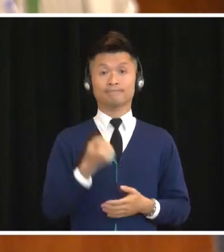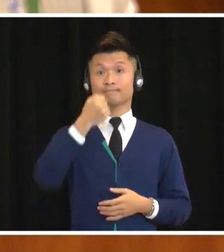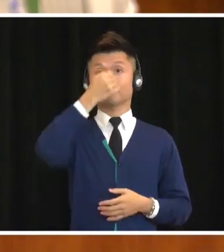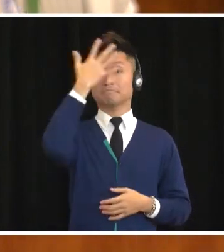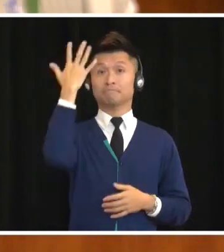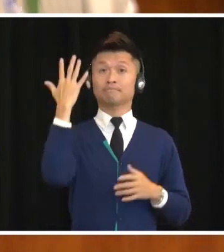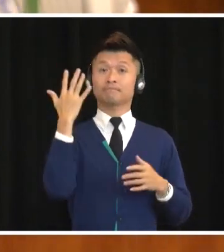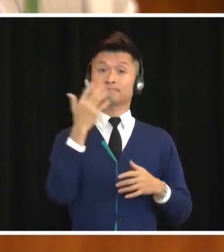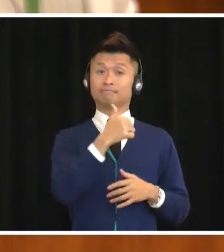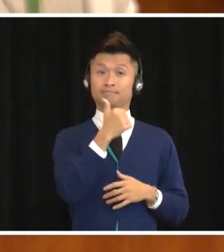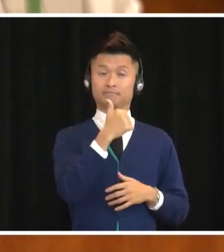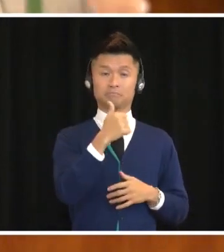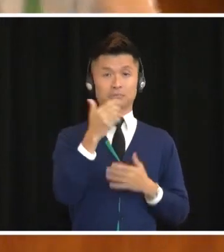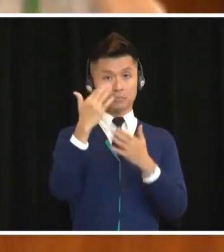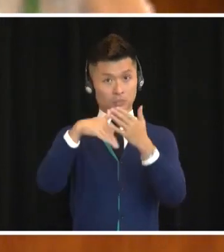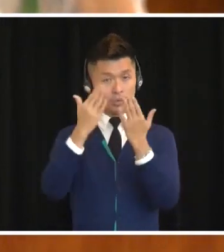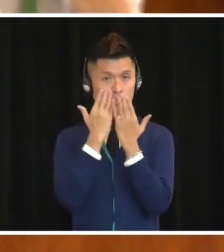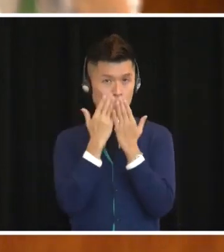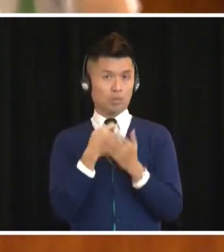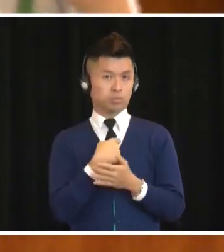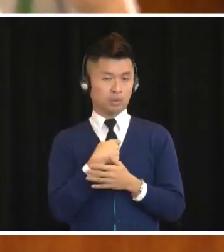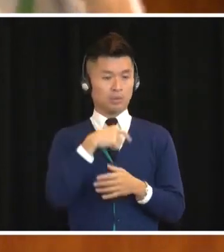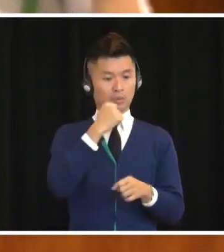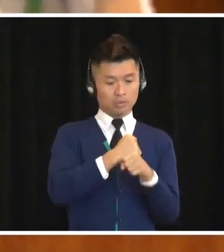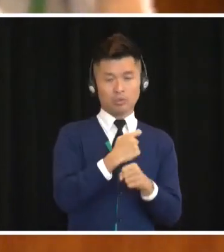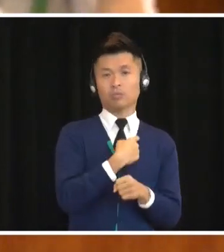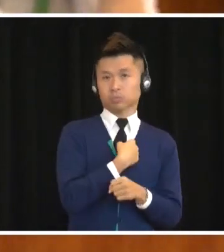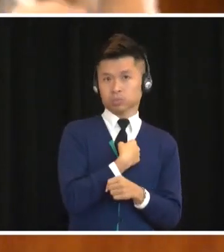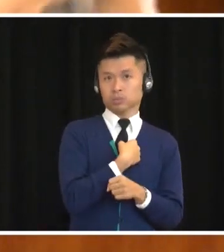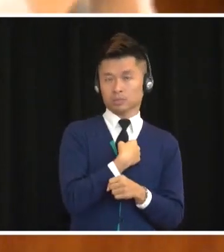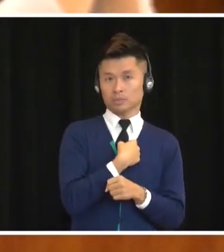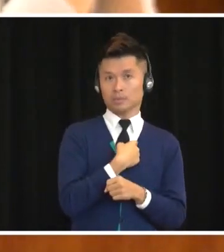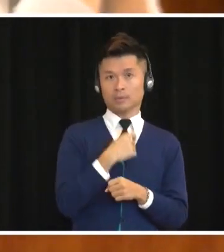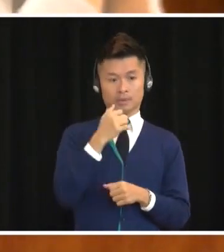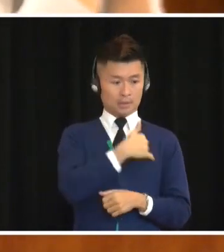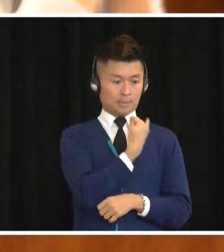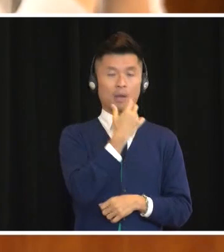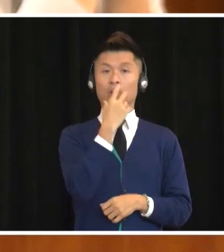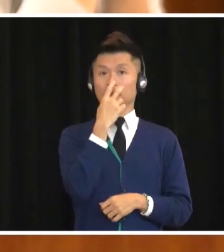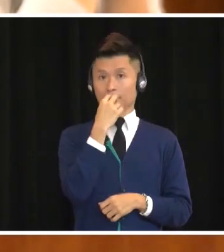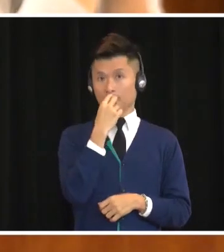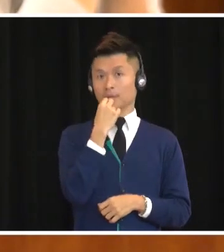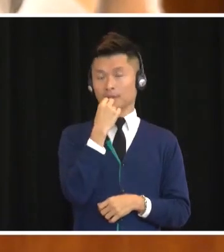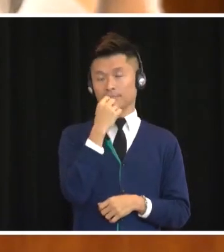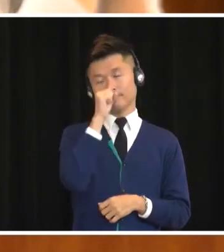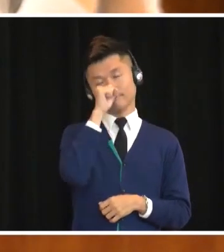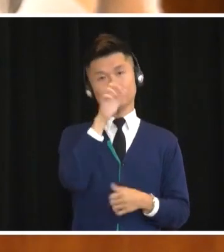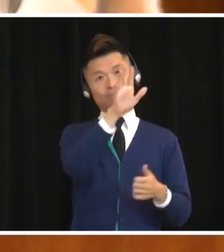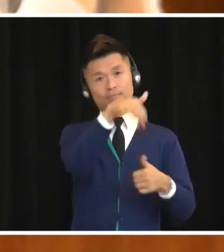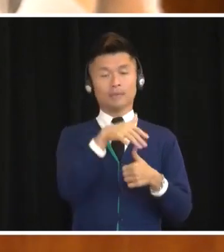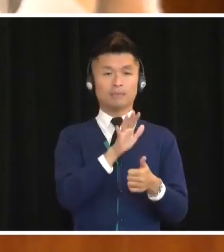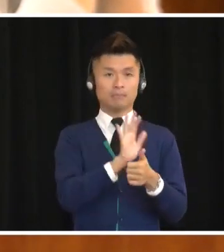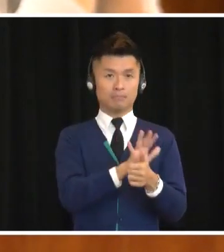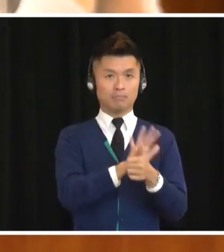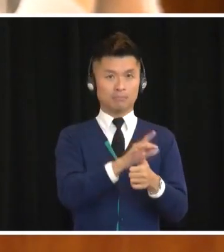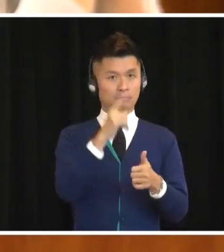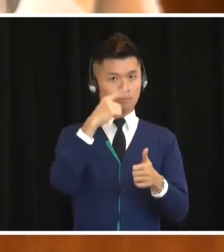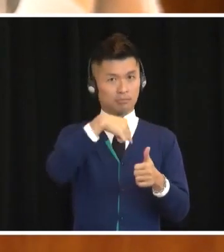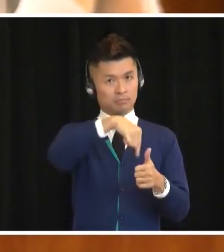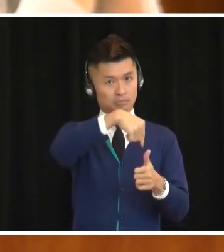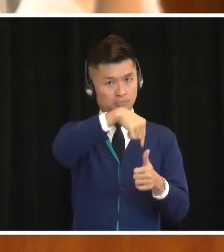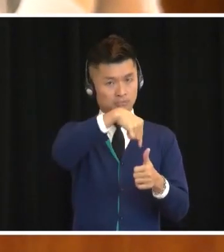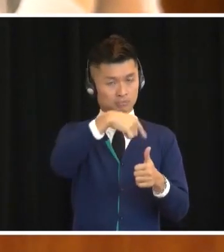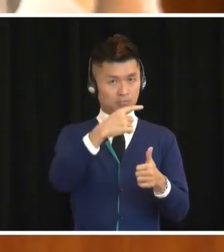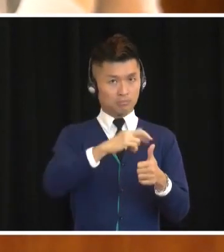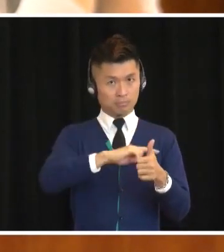4 options we can choose. The first one is we can give the child a warning and we can ask